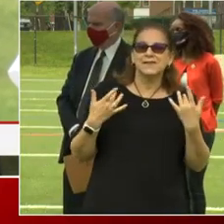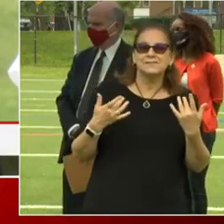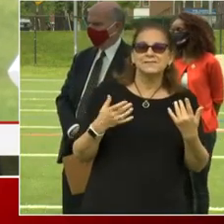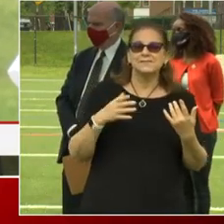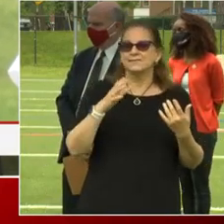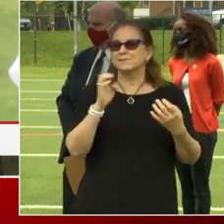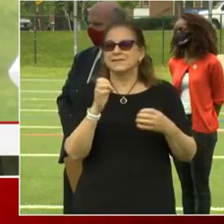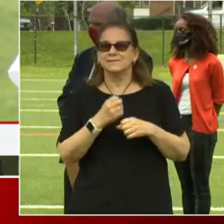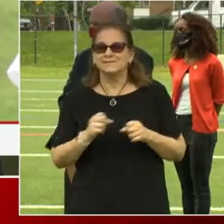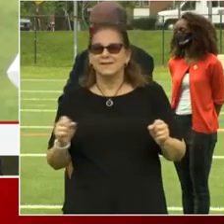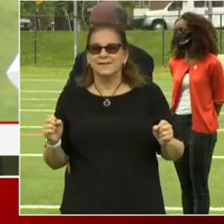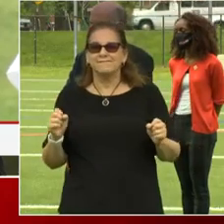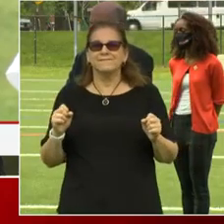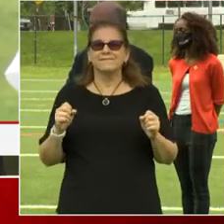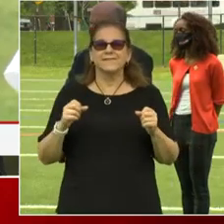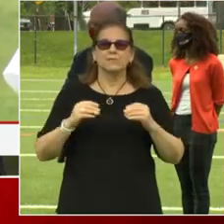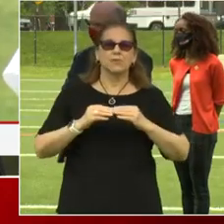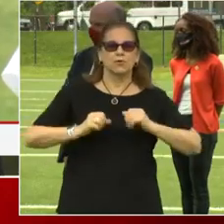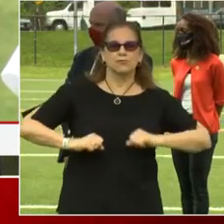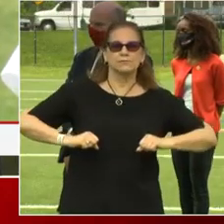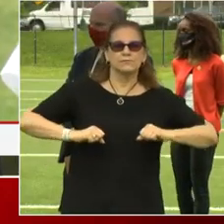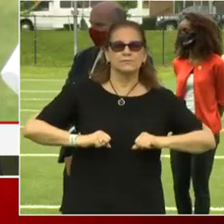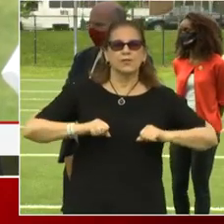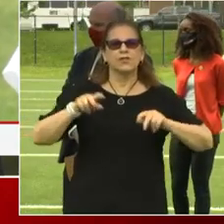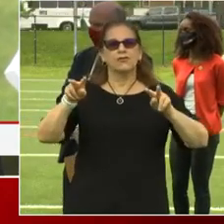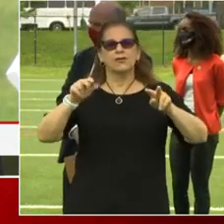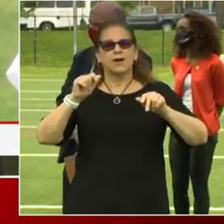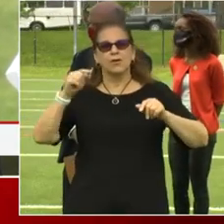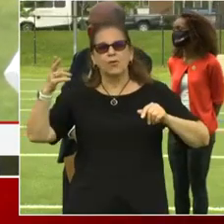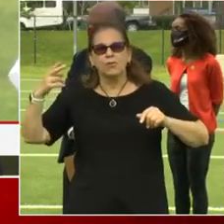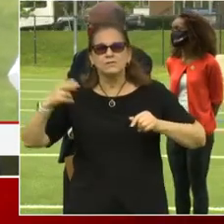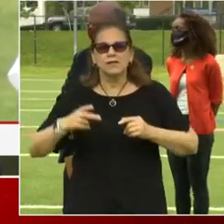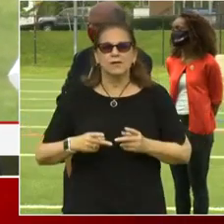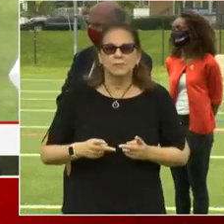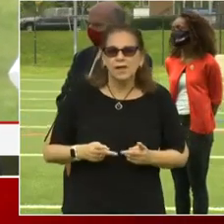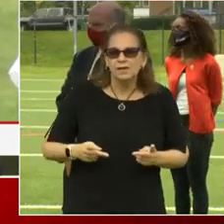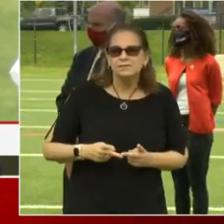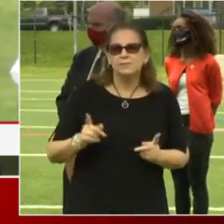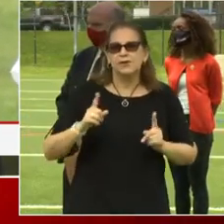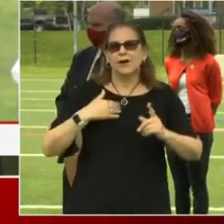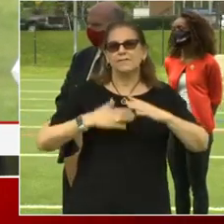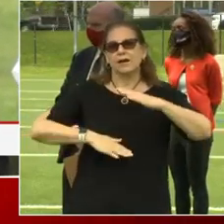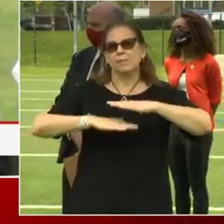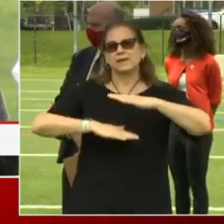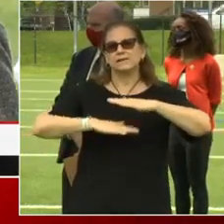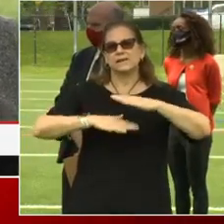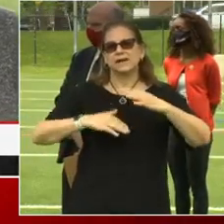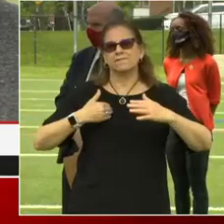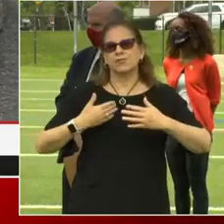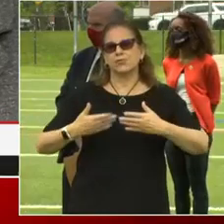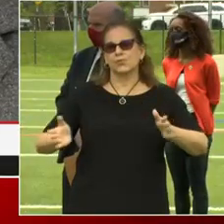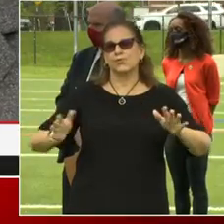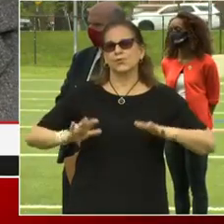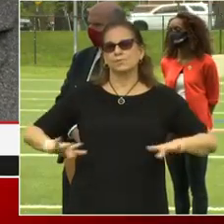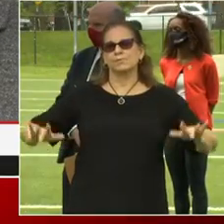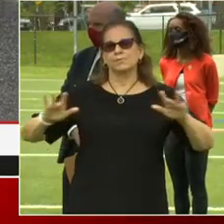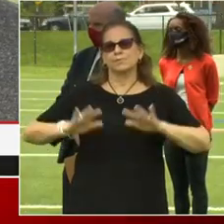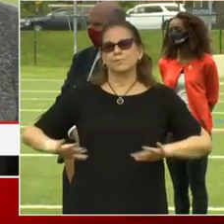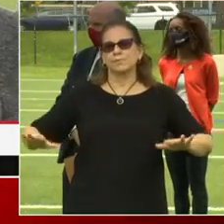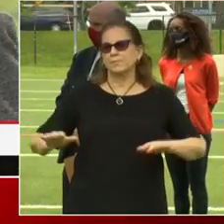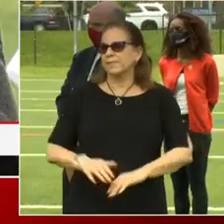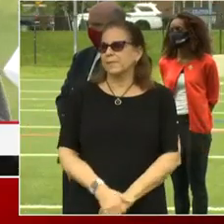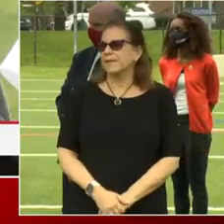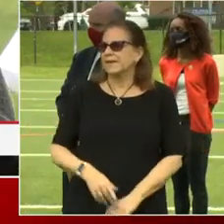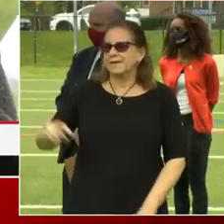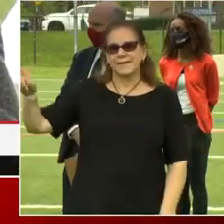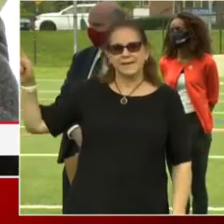the time to look at some of those hotel venues who have capacity. Yes, Sam. Mayor, I saw